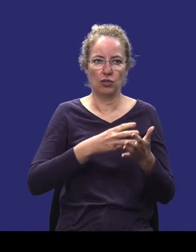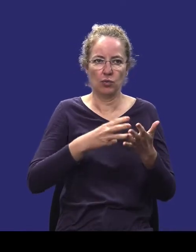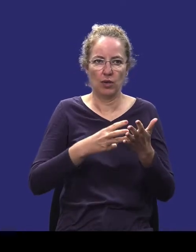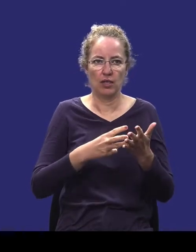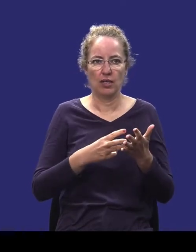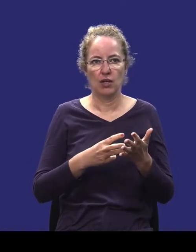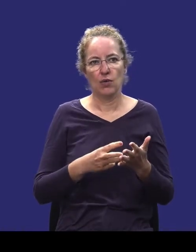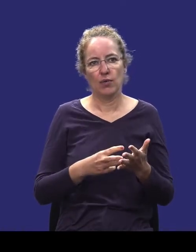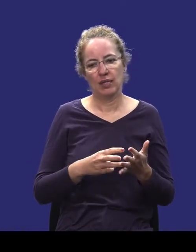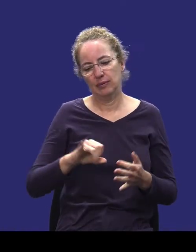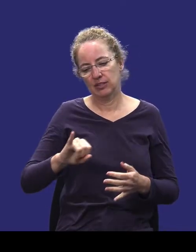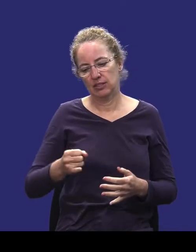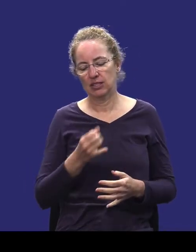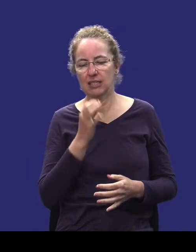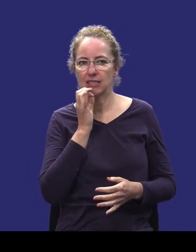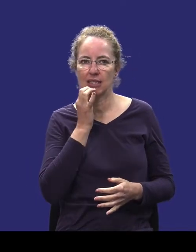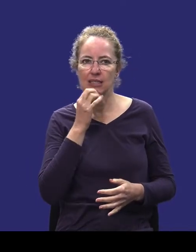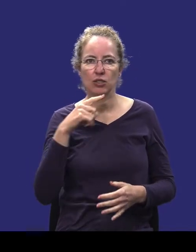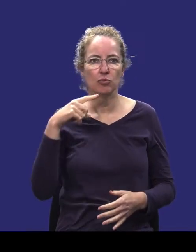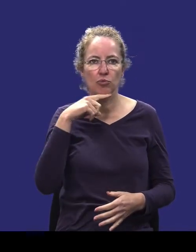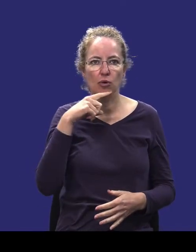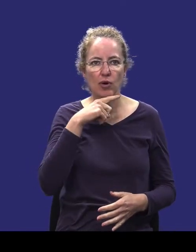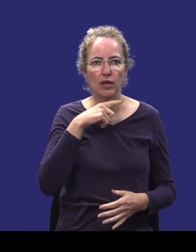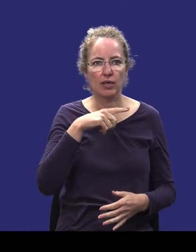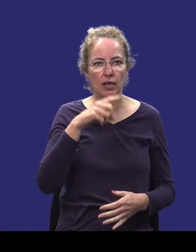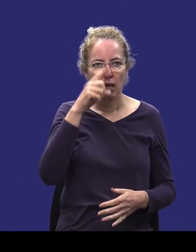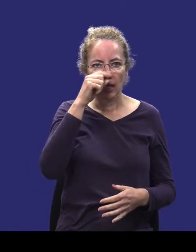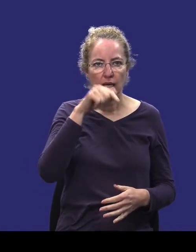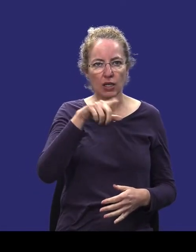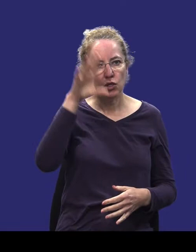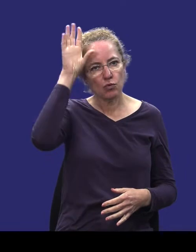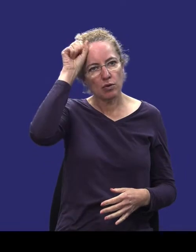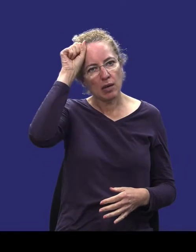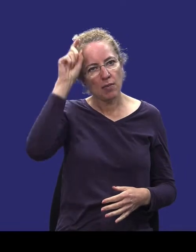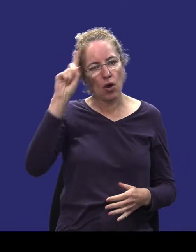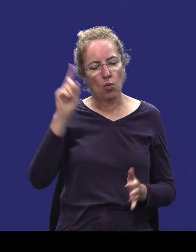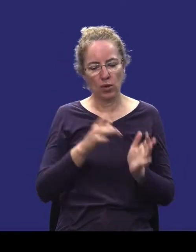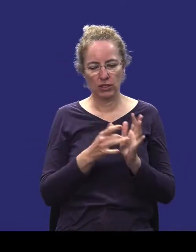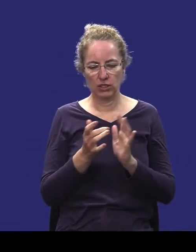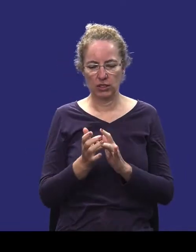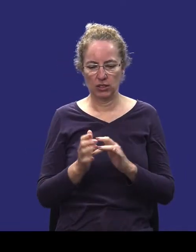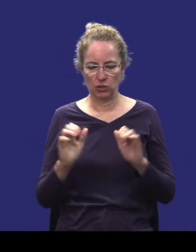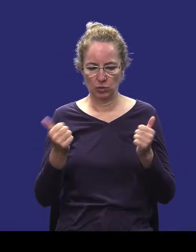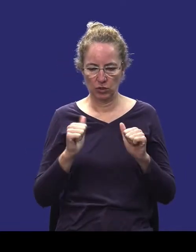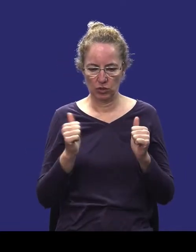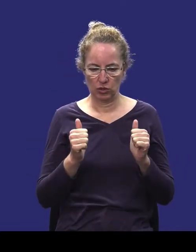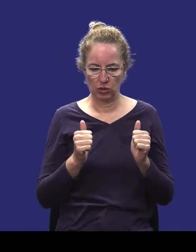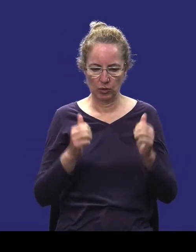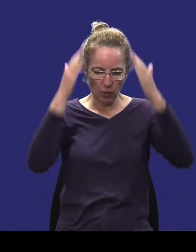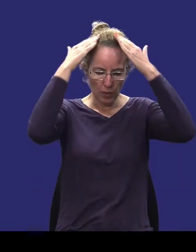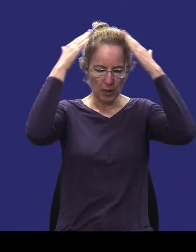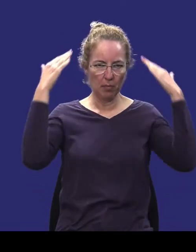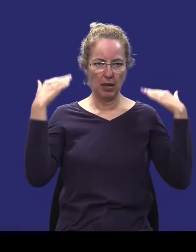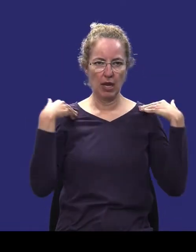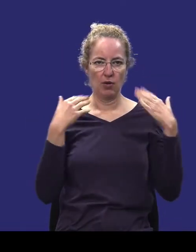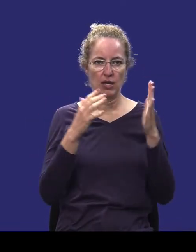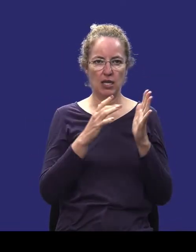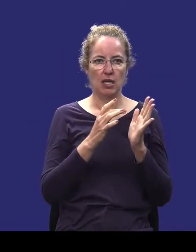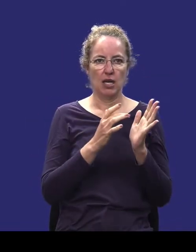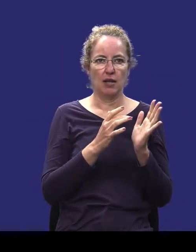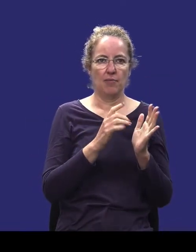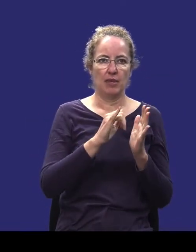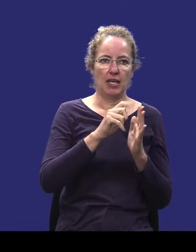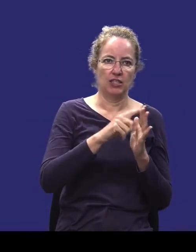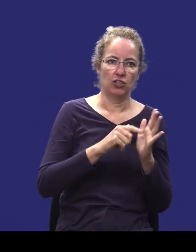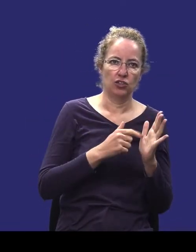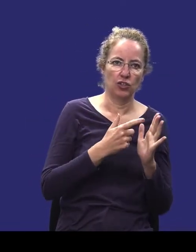a little boy. Can you remember what Jesus was doing when Mary and Joseph found him in the temple?